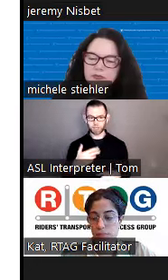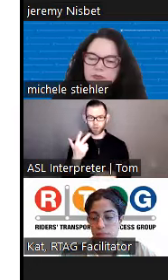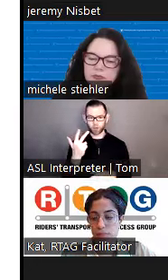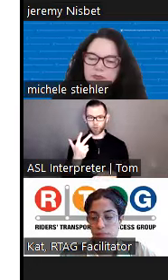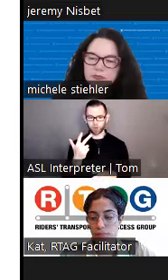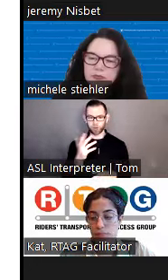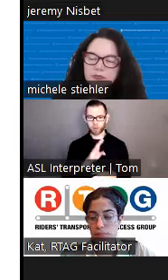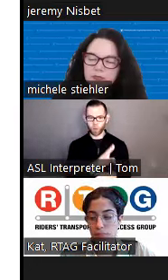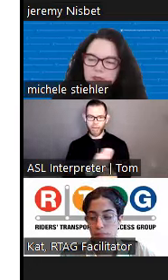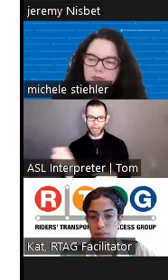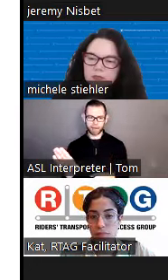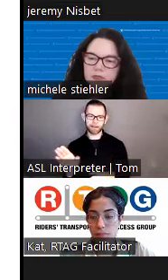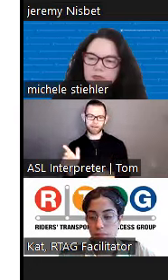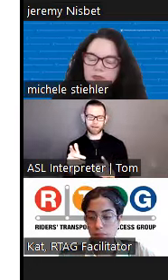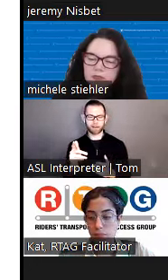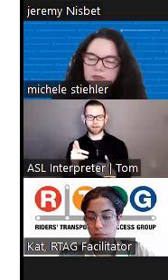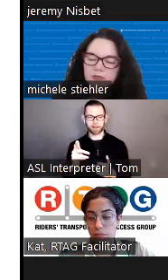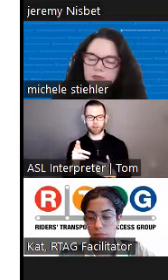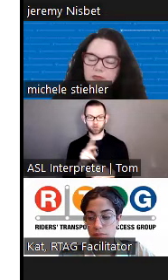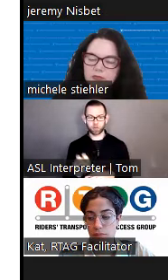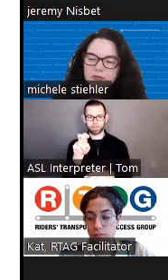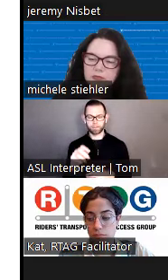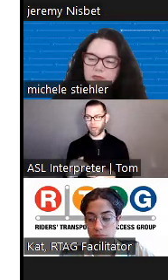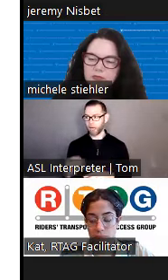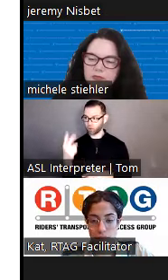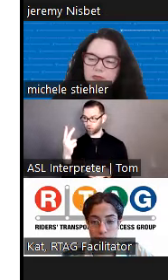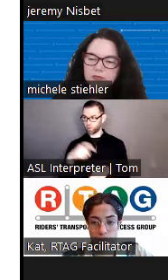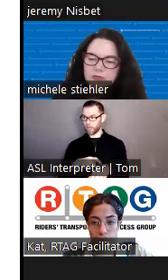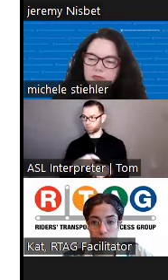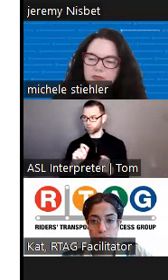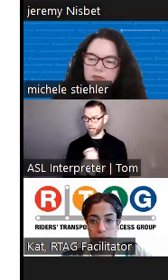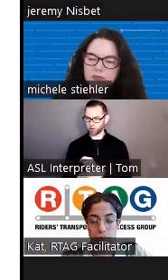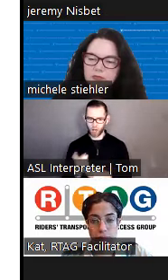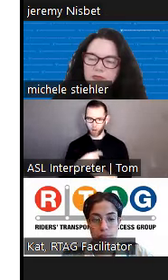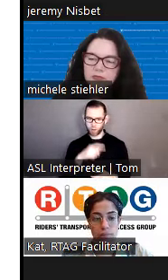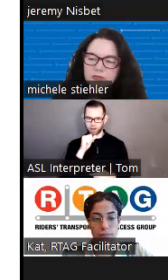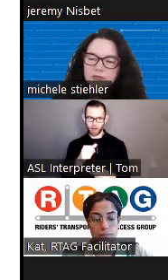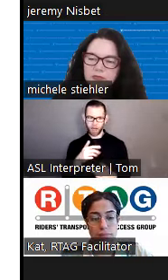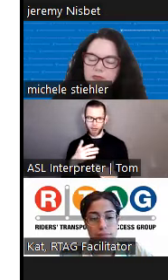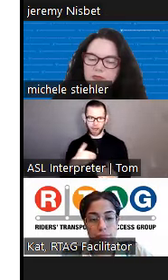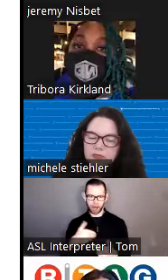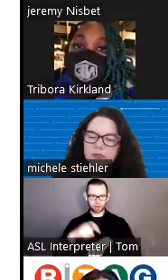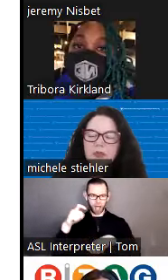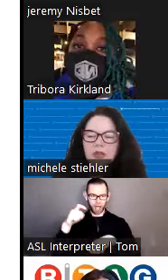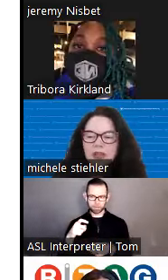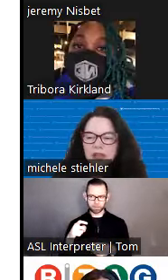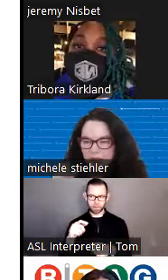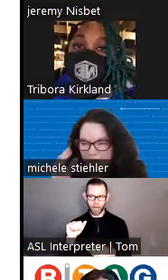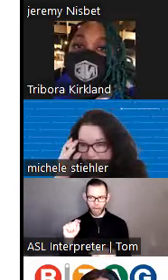times were changed and we didn't hit the target for either of them at all. And it's making me very late for my